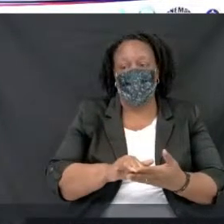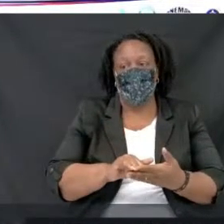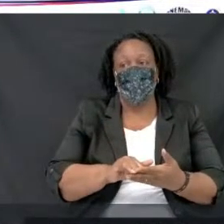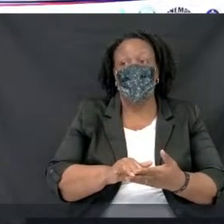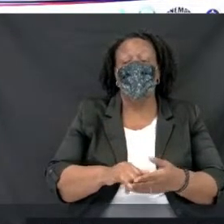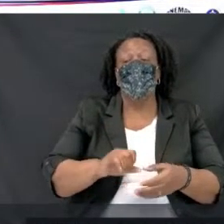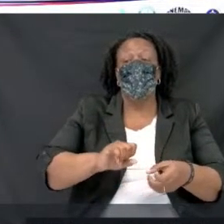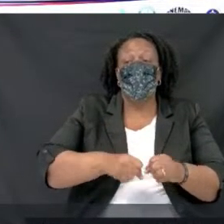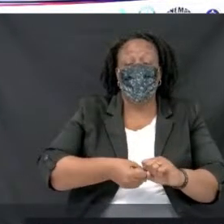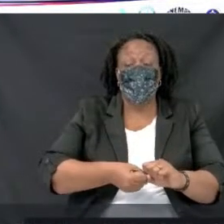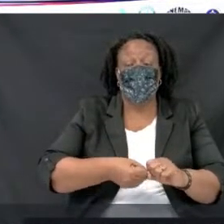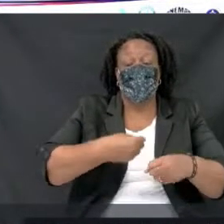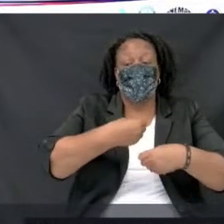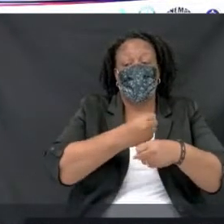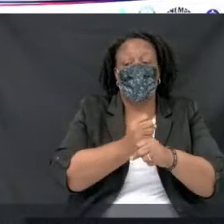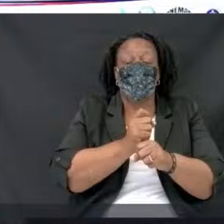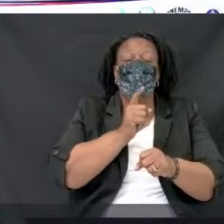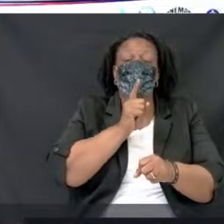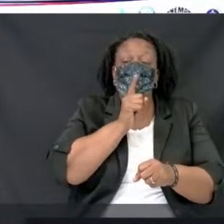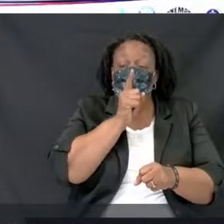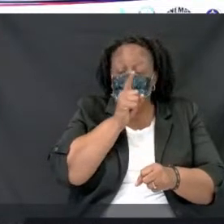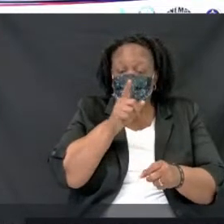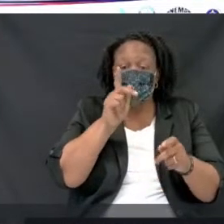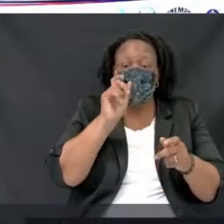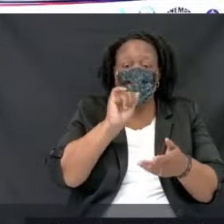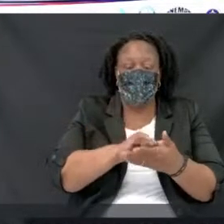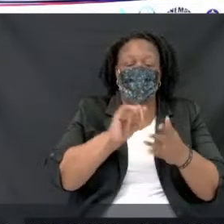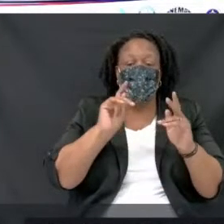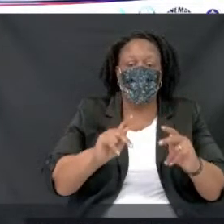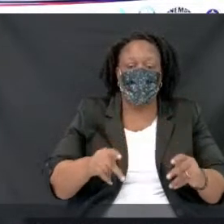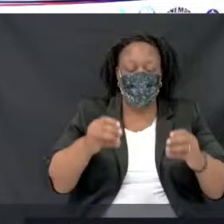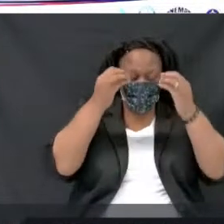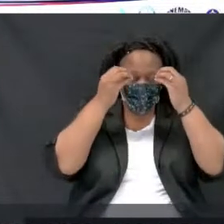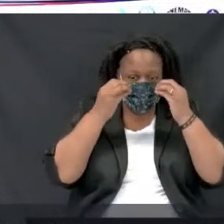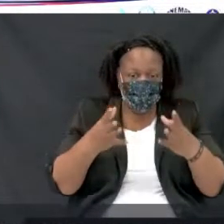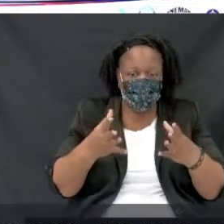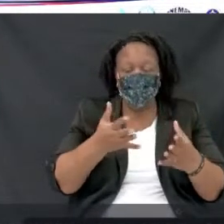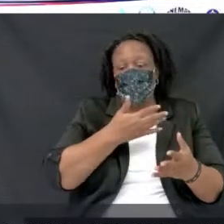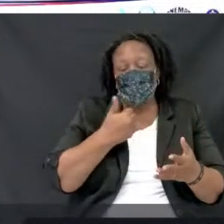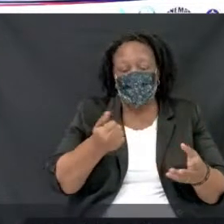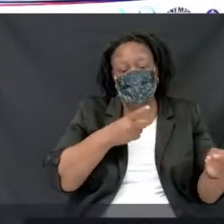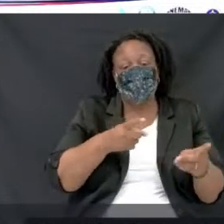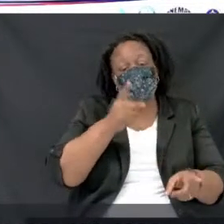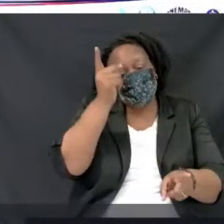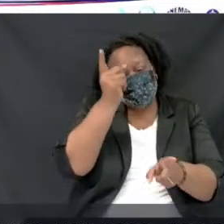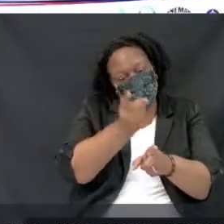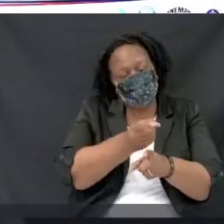the purpose of ensuring the conformity with the provision of this Act and